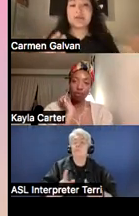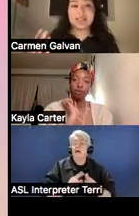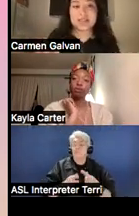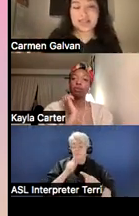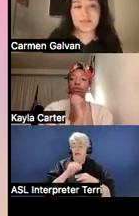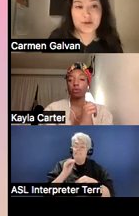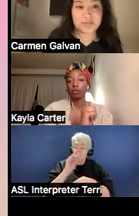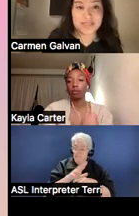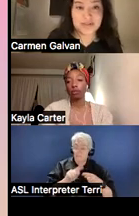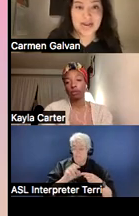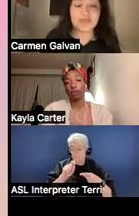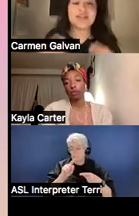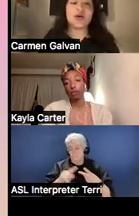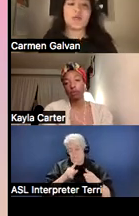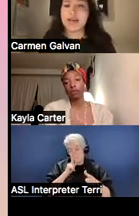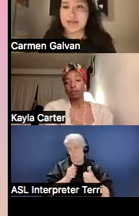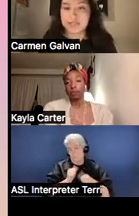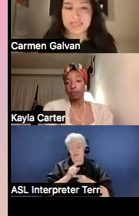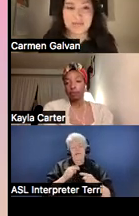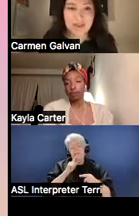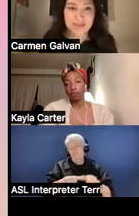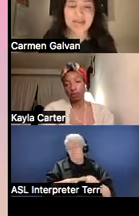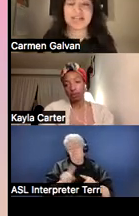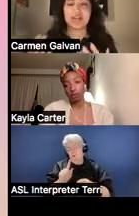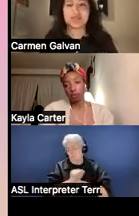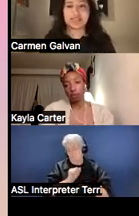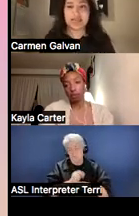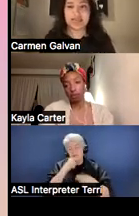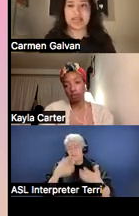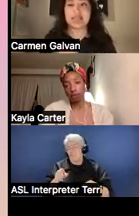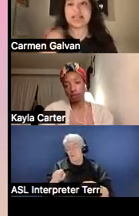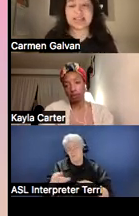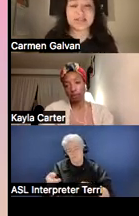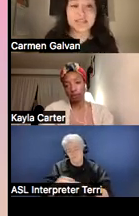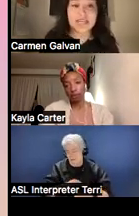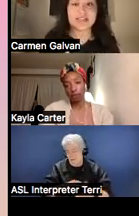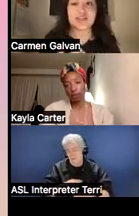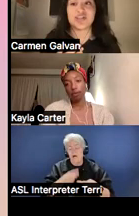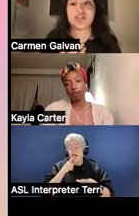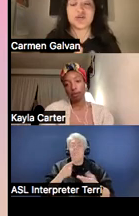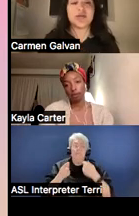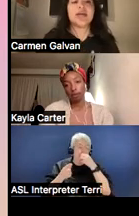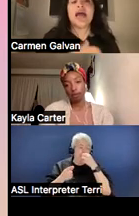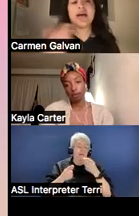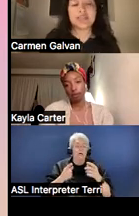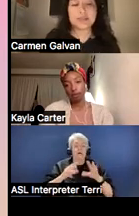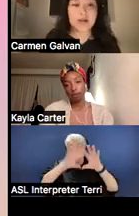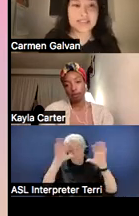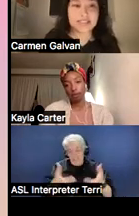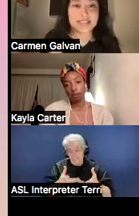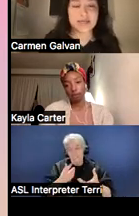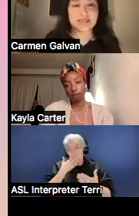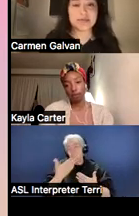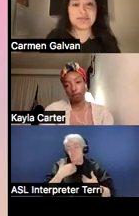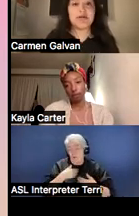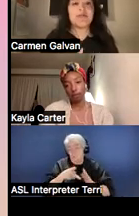all depends on the type of workplace you're at. We don't want anyone to get fired. I generally say like collectively, it's good to have these policies